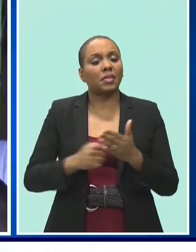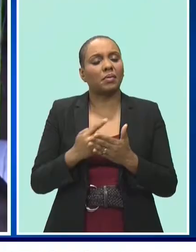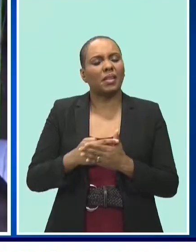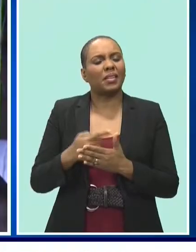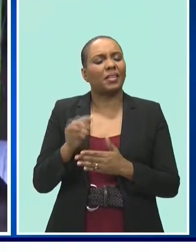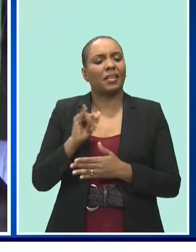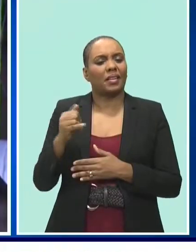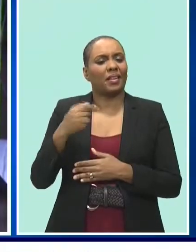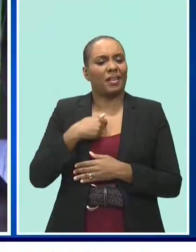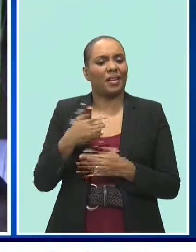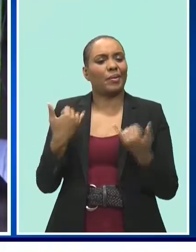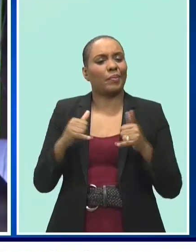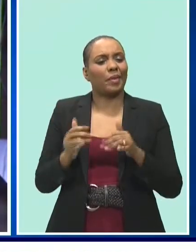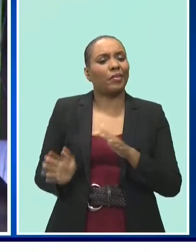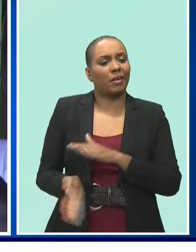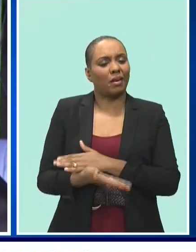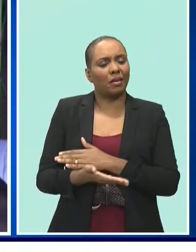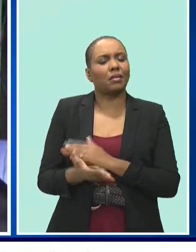cricket, sometimes I may have